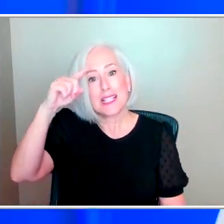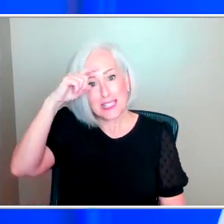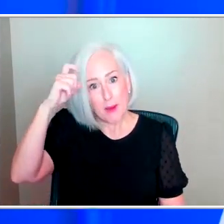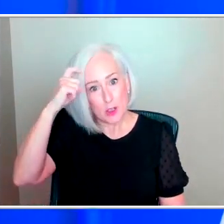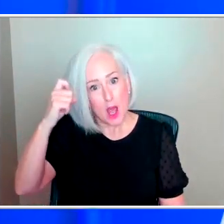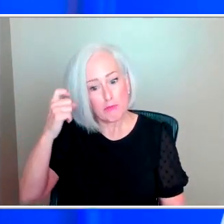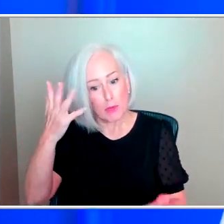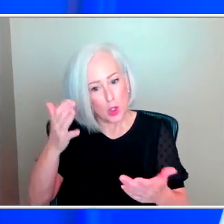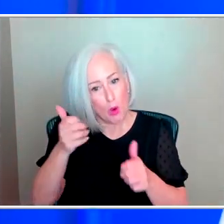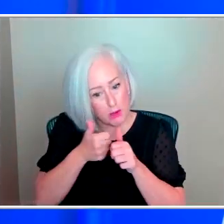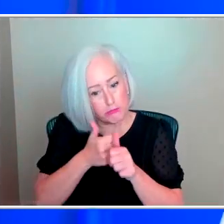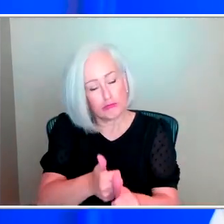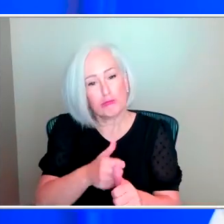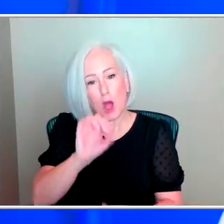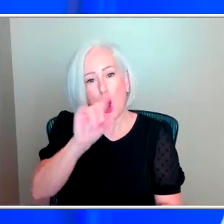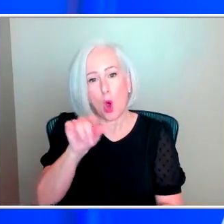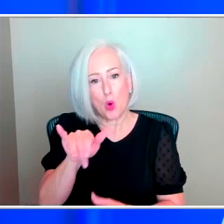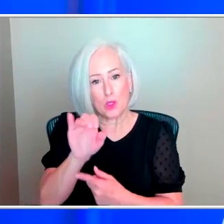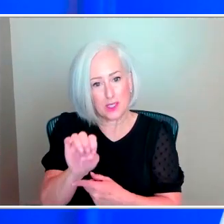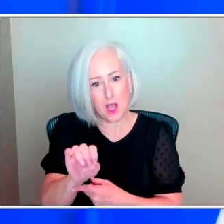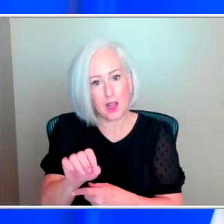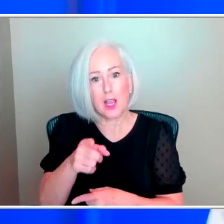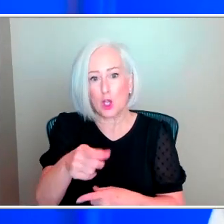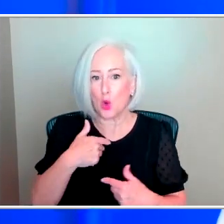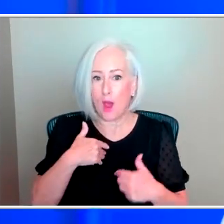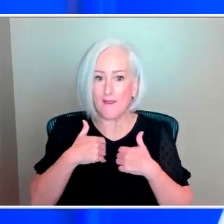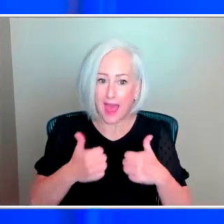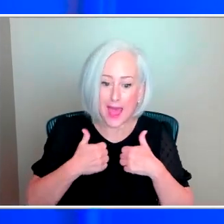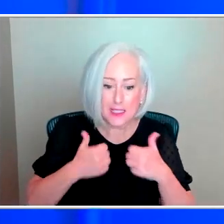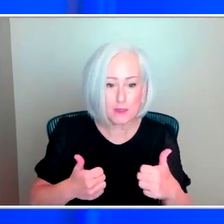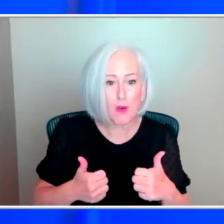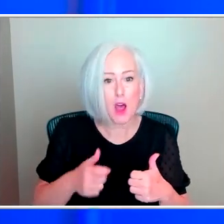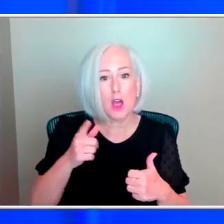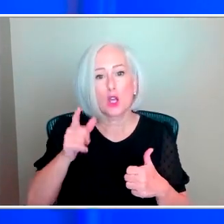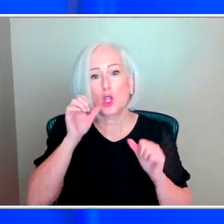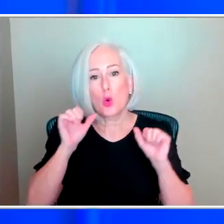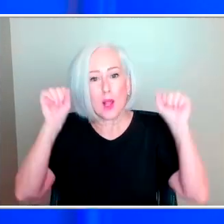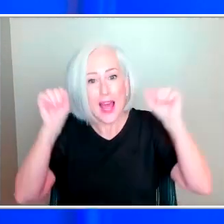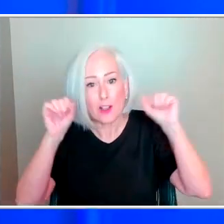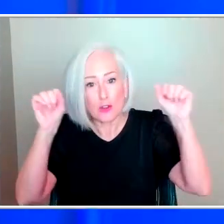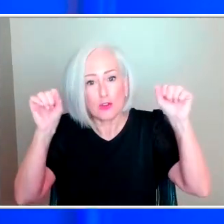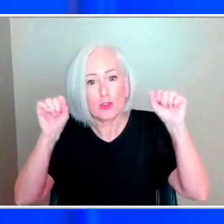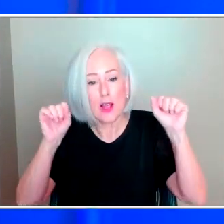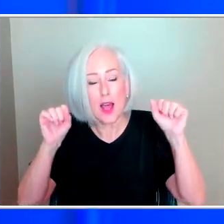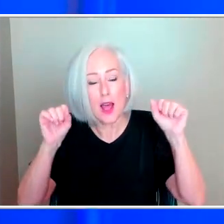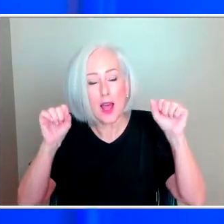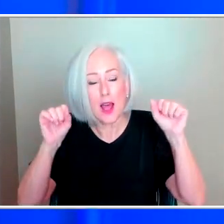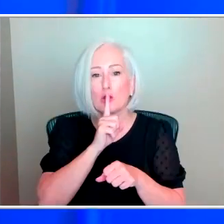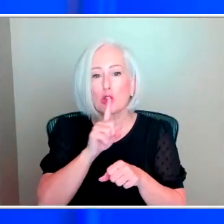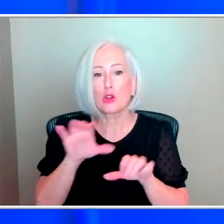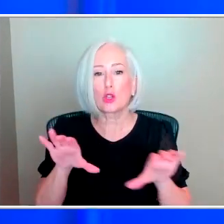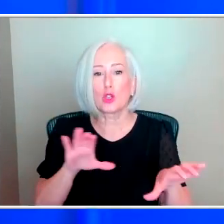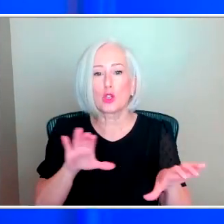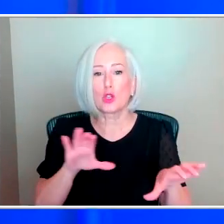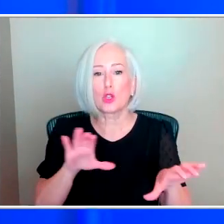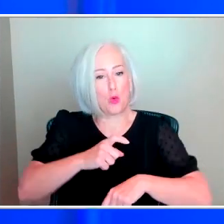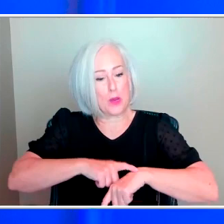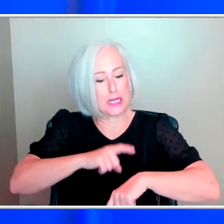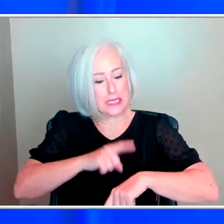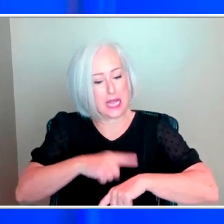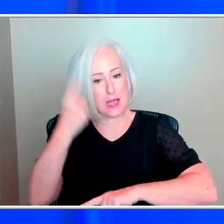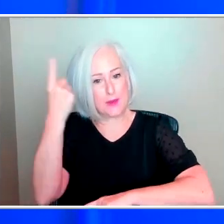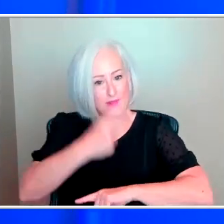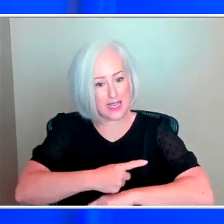And if you have asthma and you're going to exercise, you want to be sure you do it at the proper time and not when the levels are